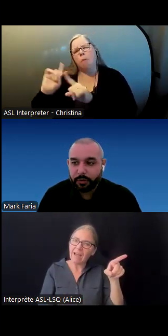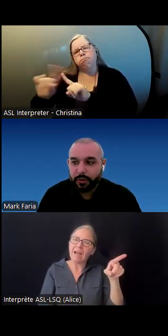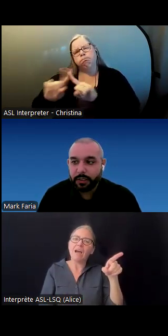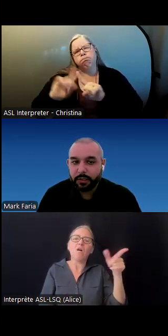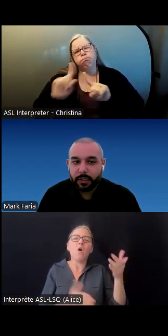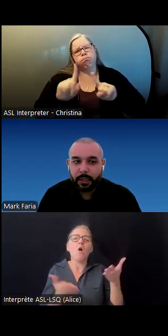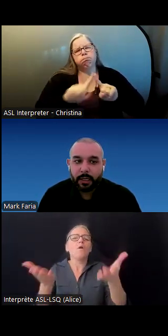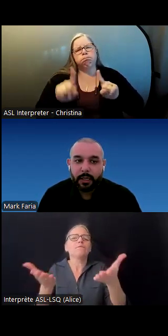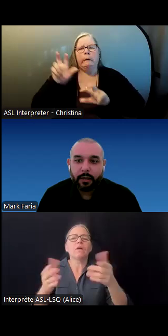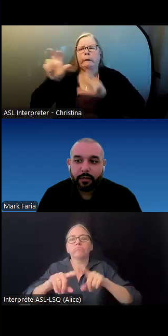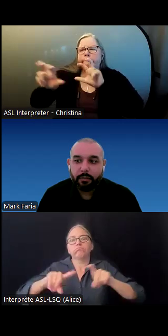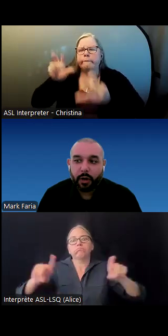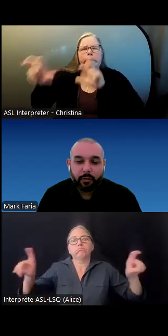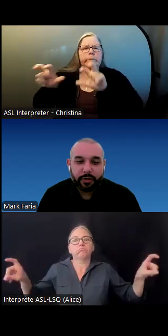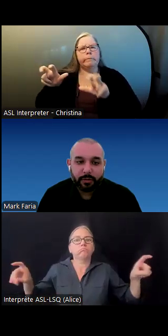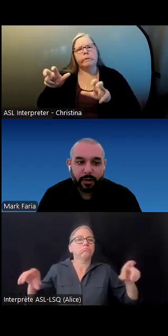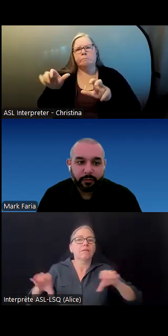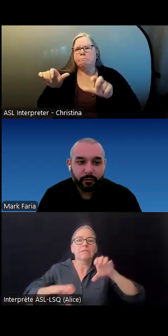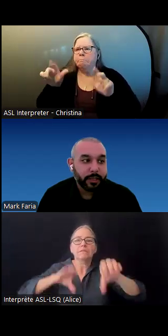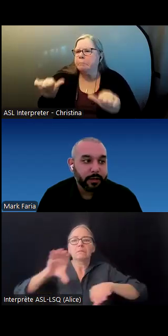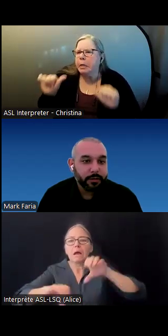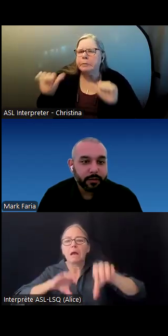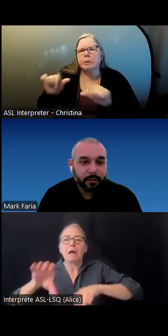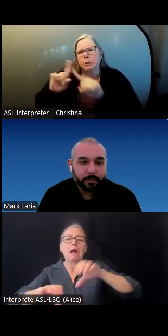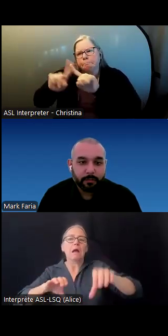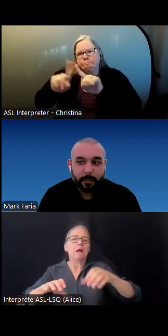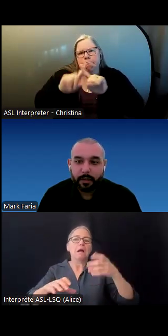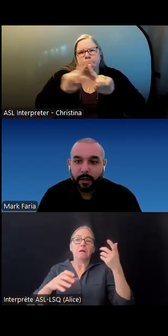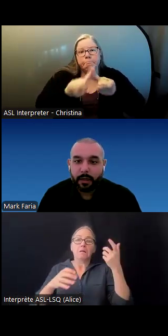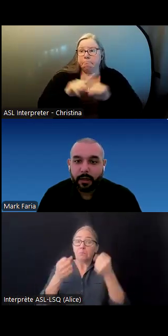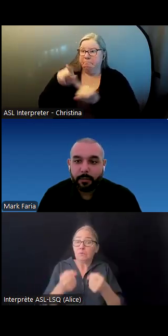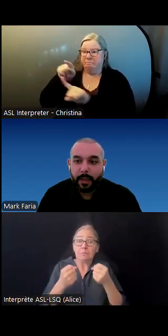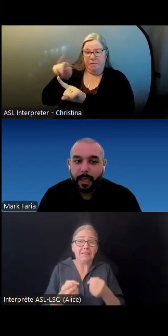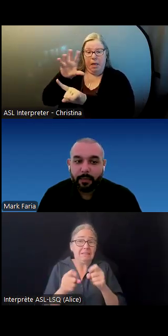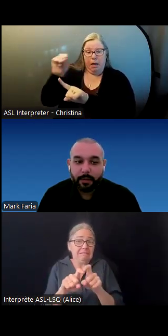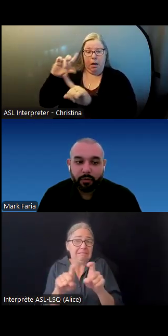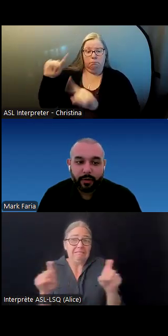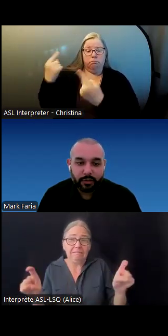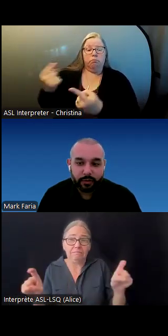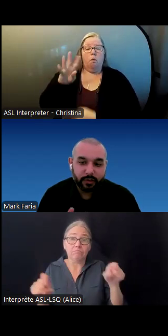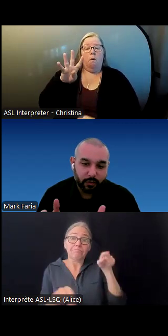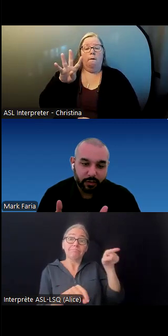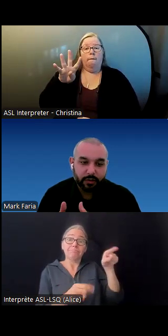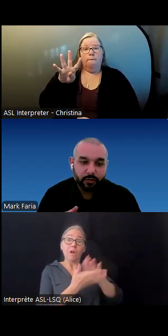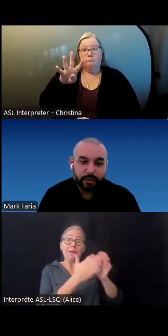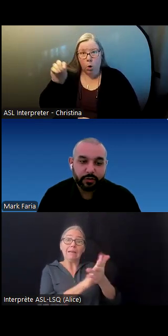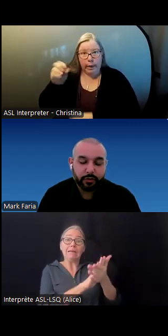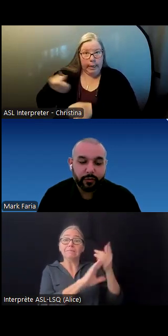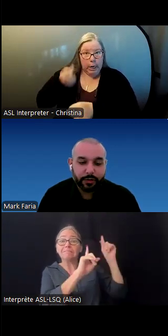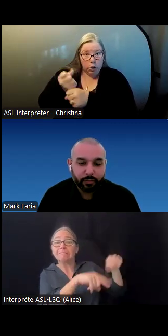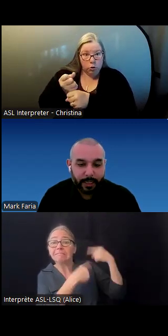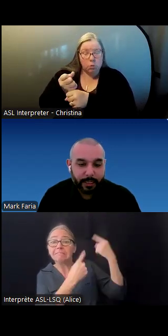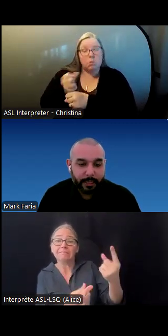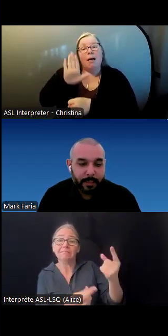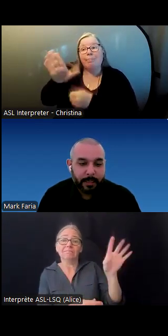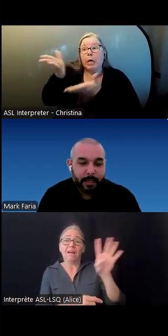and opportunities. Monarch Wealth has been around for 40 years. And they provide services that you can see on the screen here. So